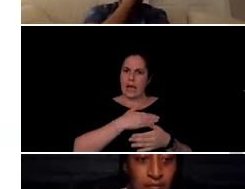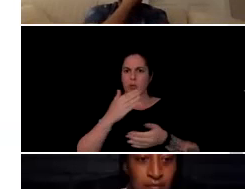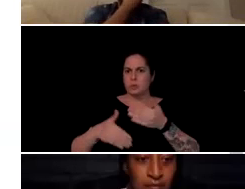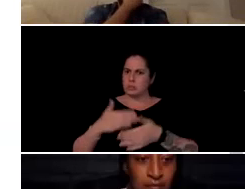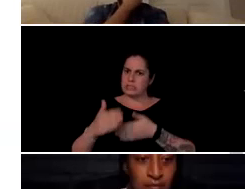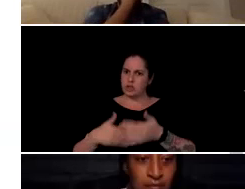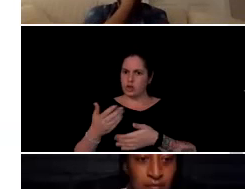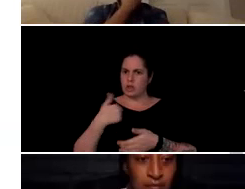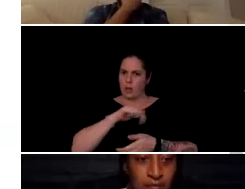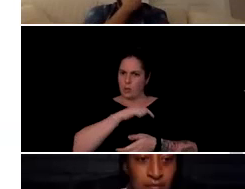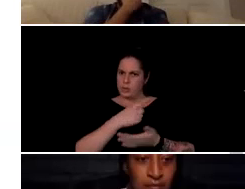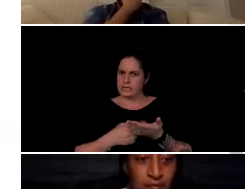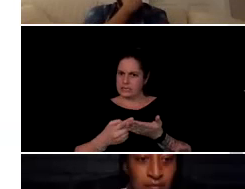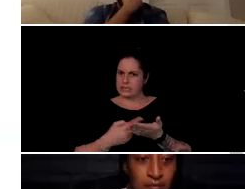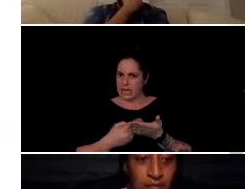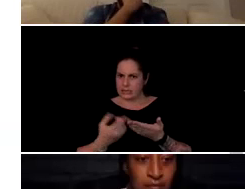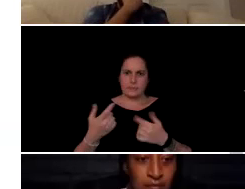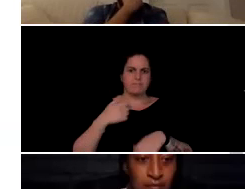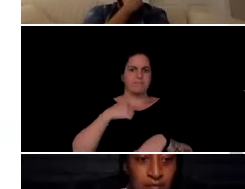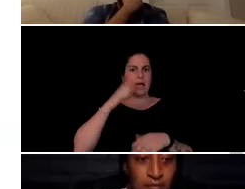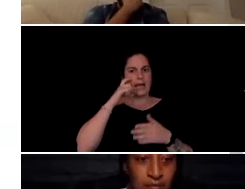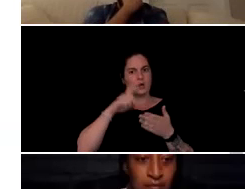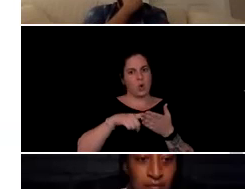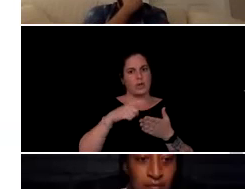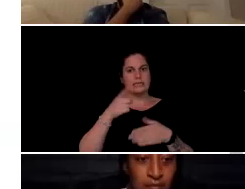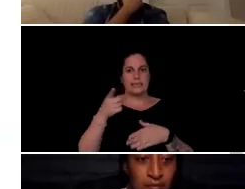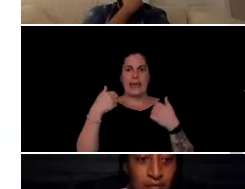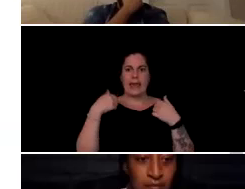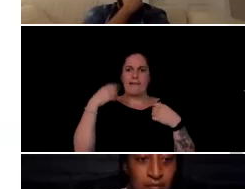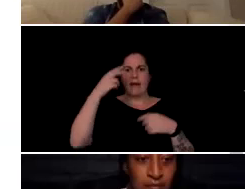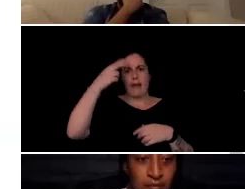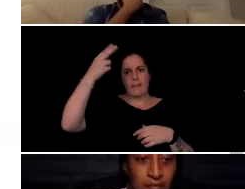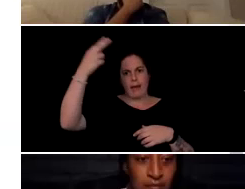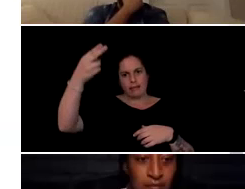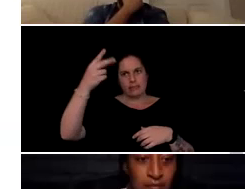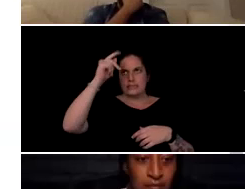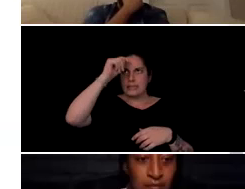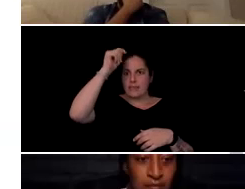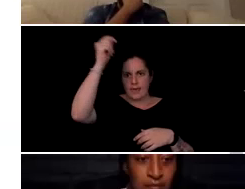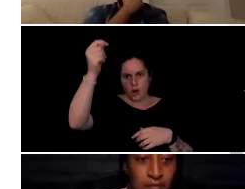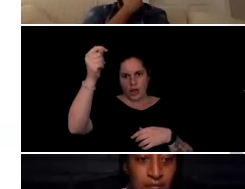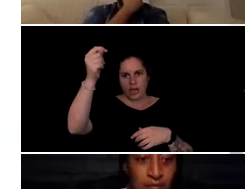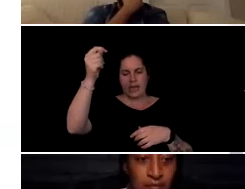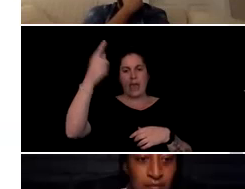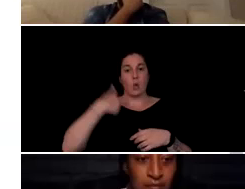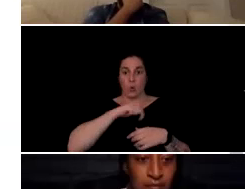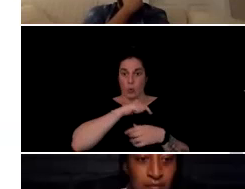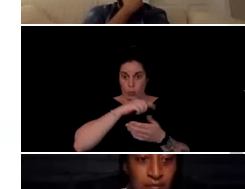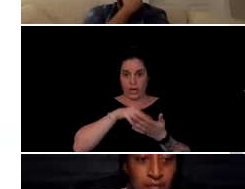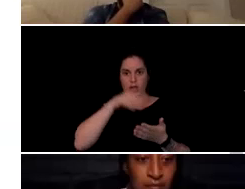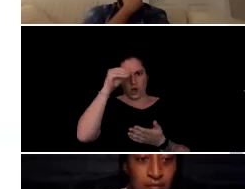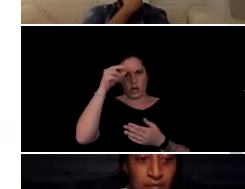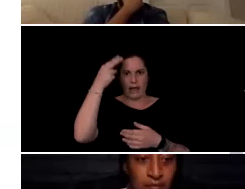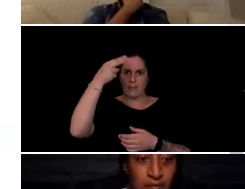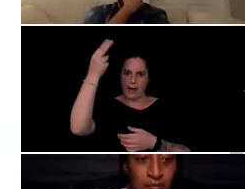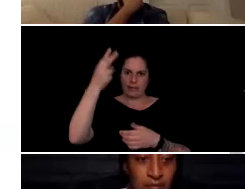reports. Or I noticed that, you know, they have a hypothesis in this article. We learned that a hypothesis